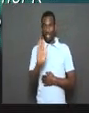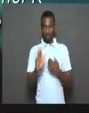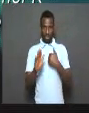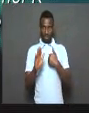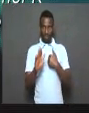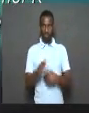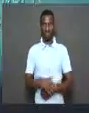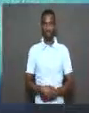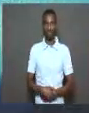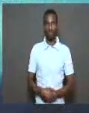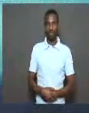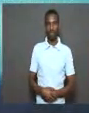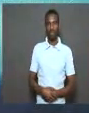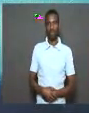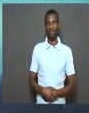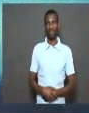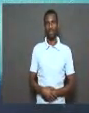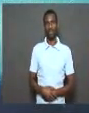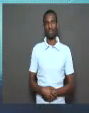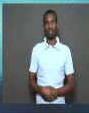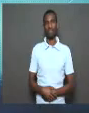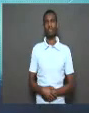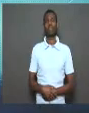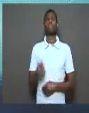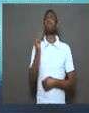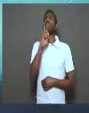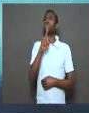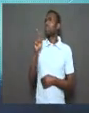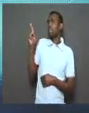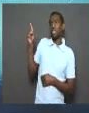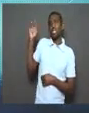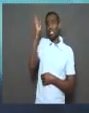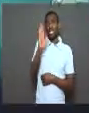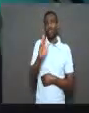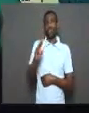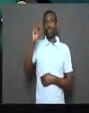gases. What are their molar ratios?